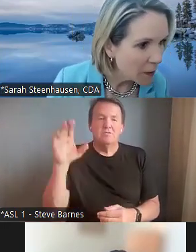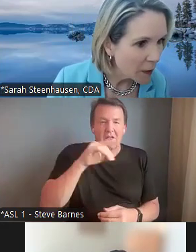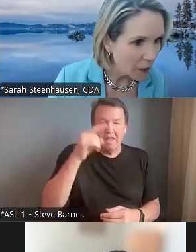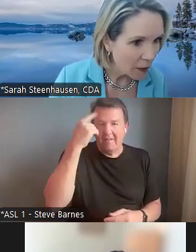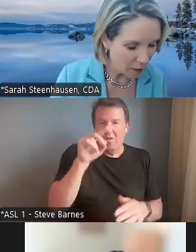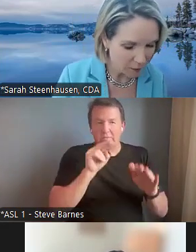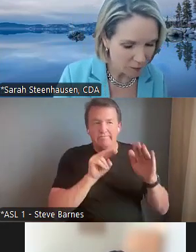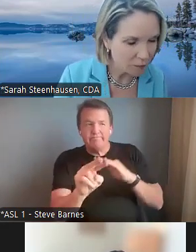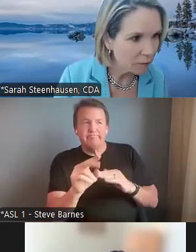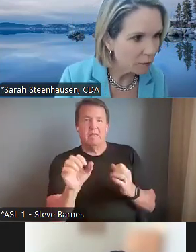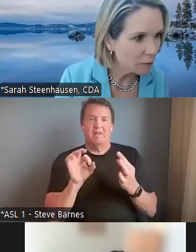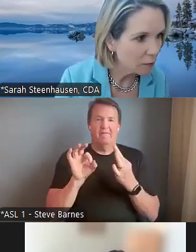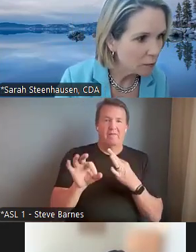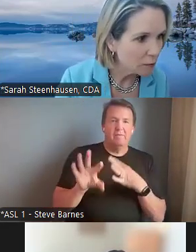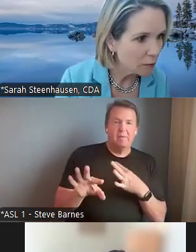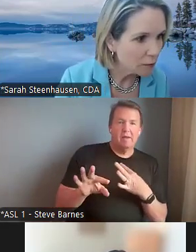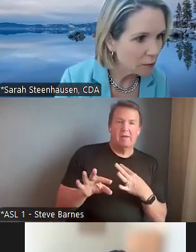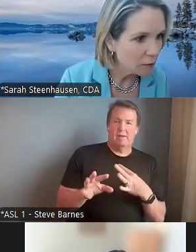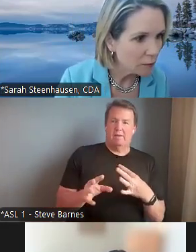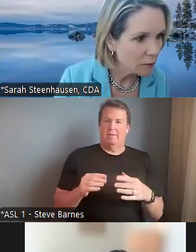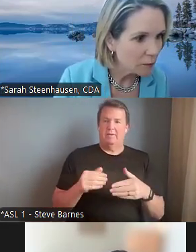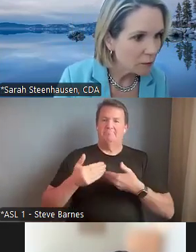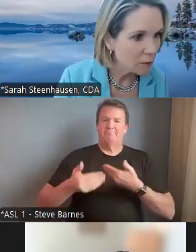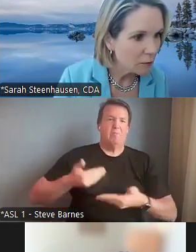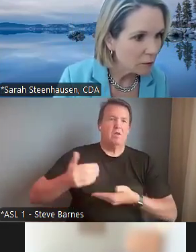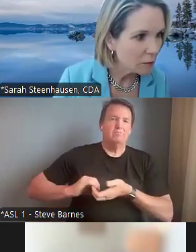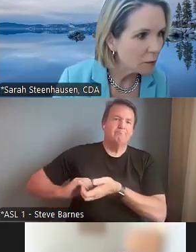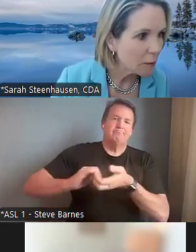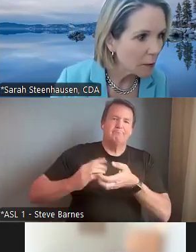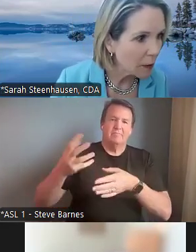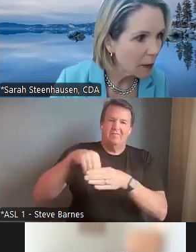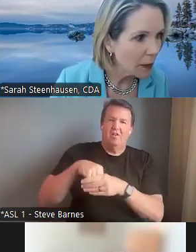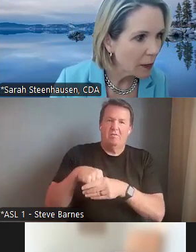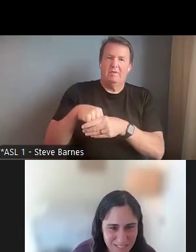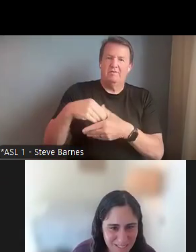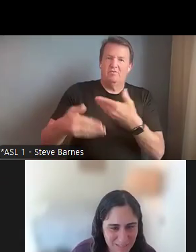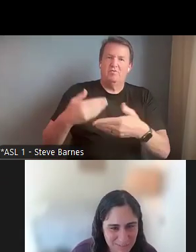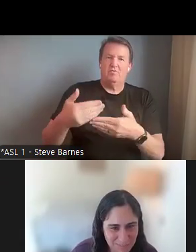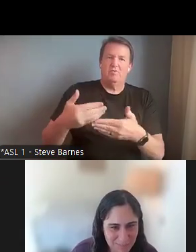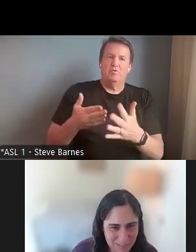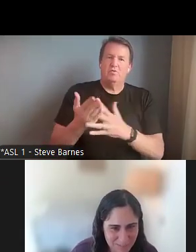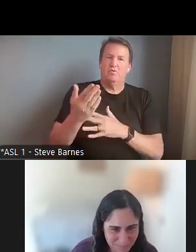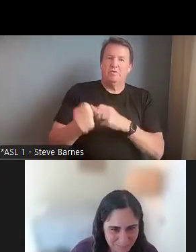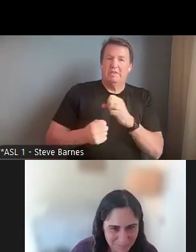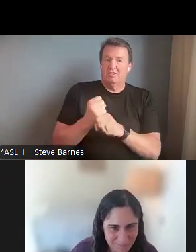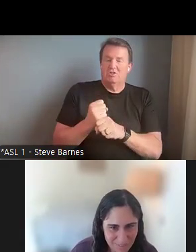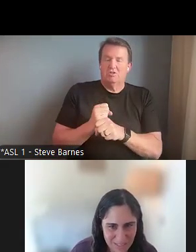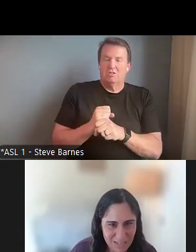hopefully ongoing engagement over the next few years, if possible. Next slide, please.